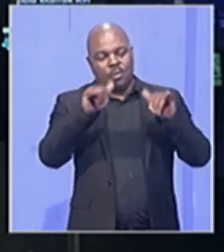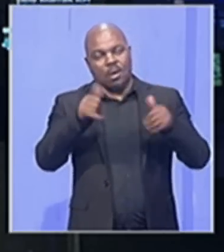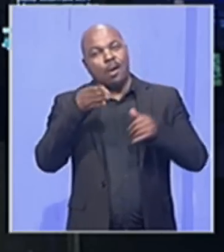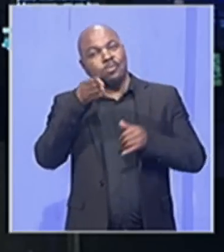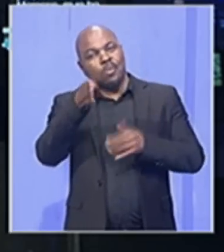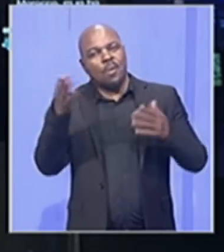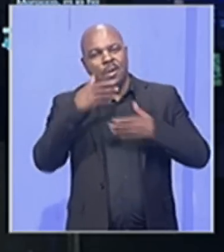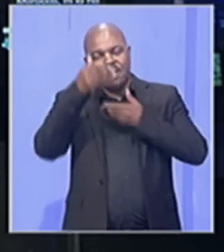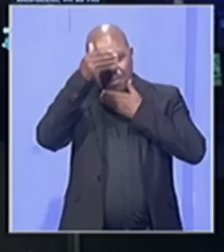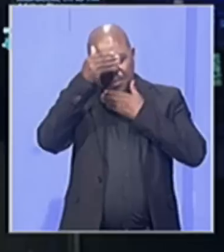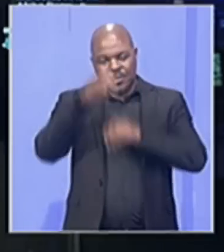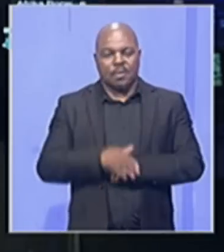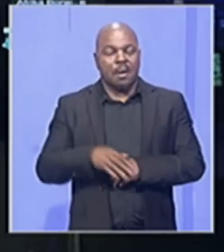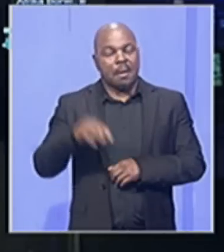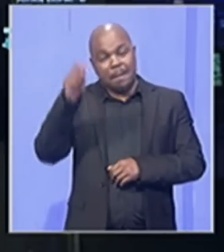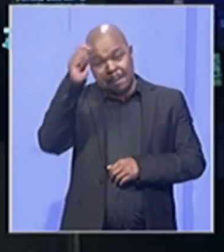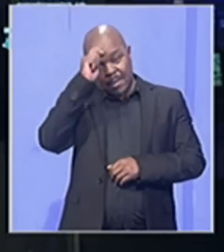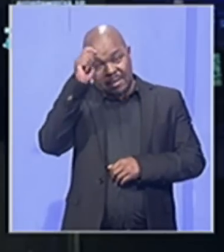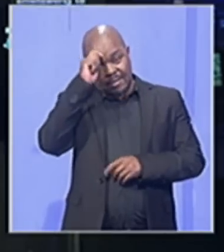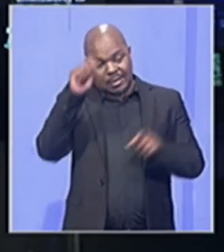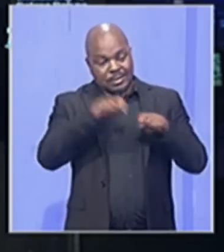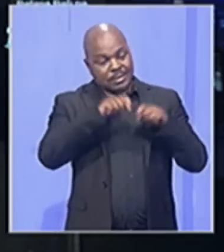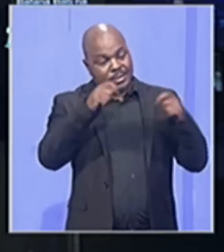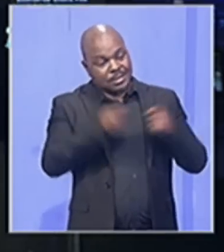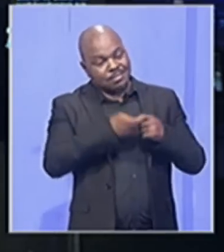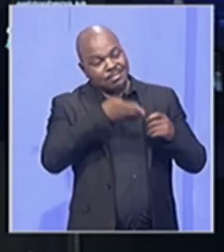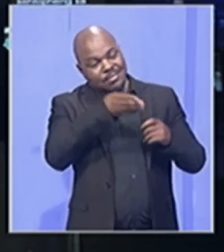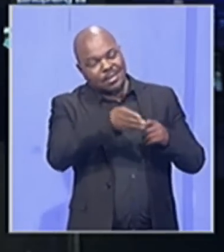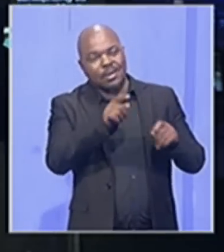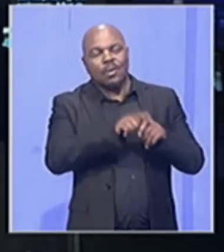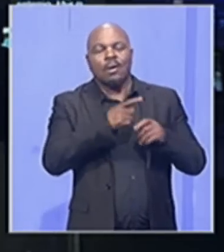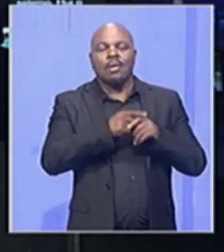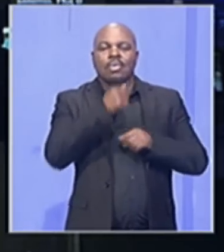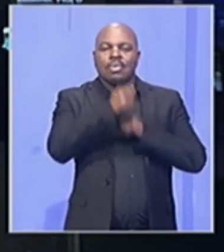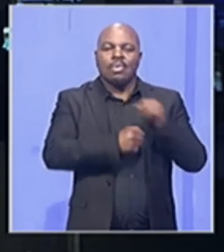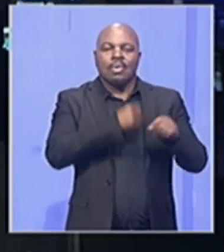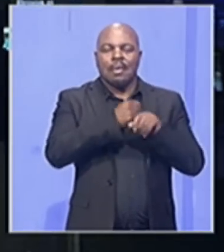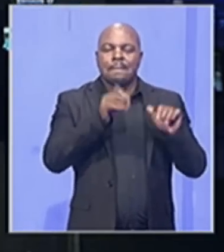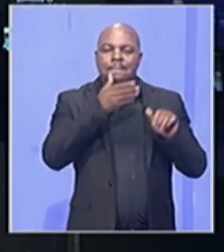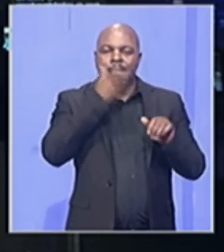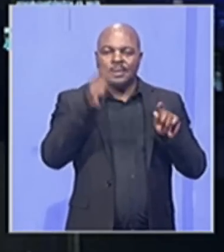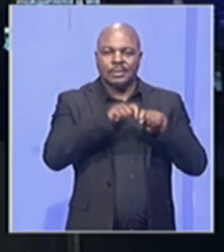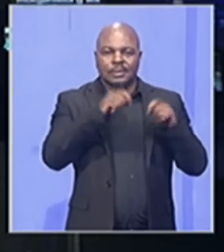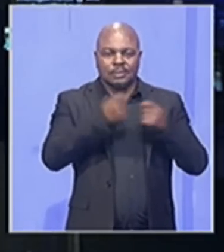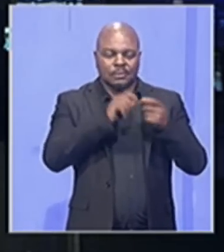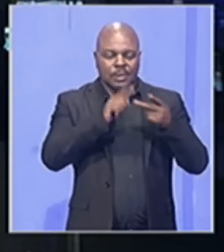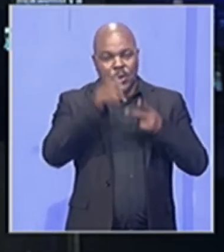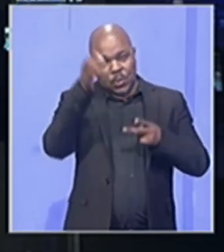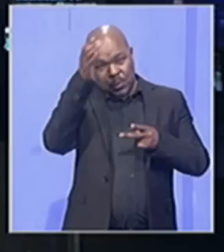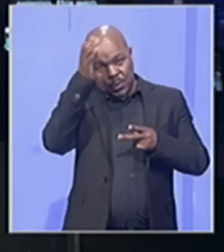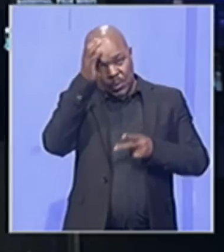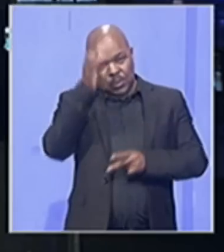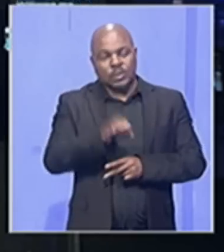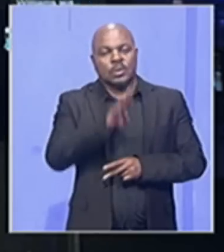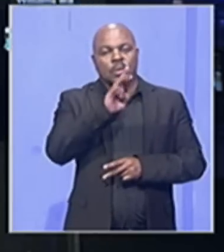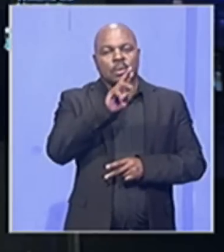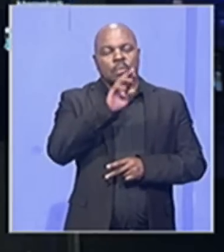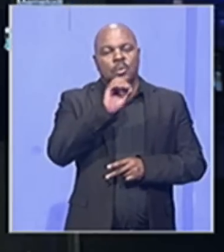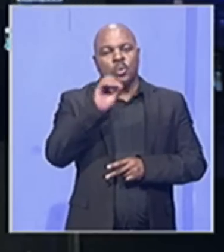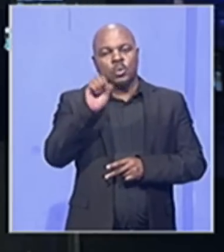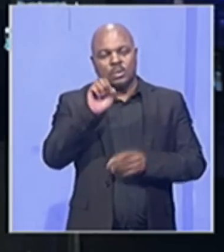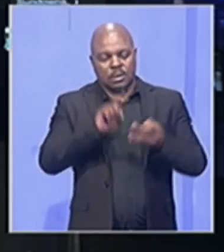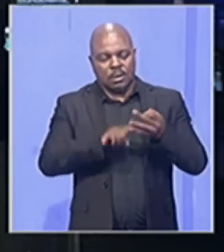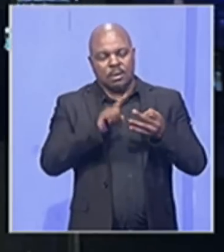Borwa e emetsweng ke bafana sehlopheng sa selemo. Hugo Bruce mokgahlelong wa mokotlisi wa selemo Rowan Williams wa Mamelodi Sundowns o